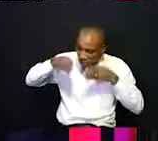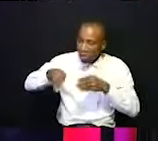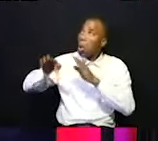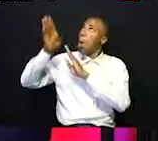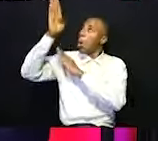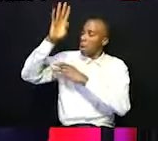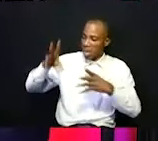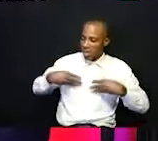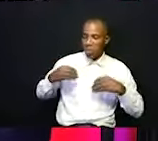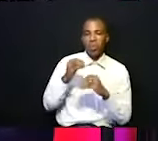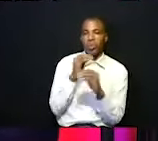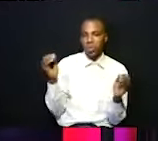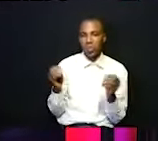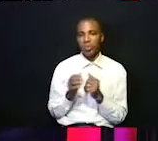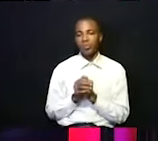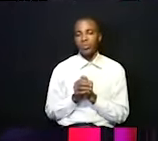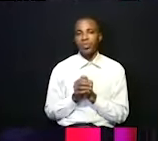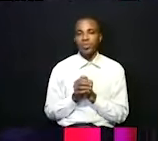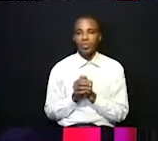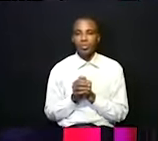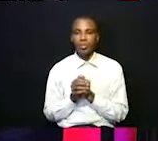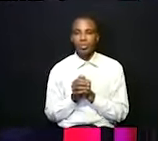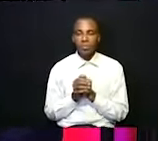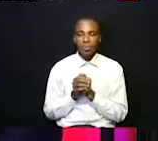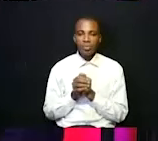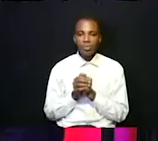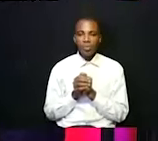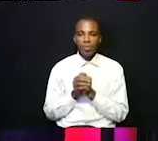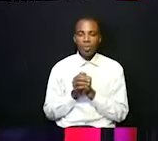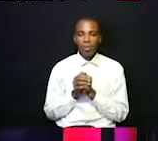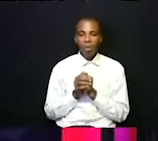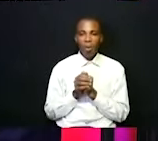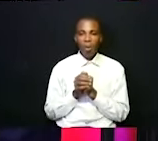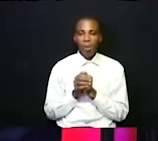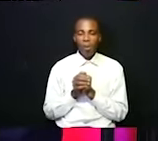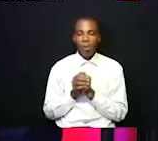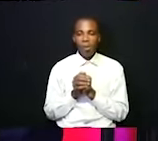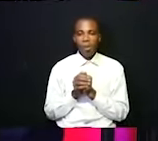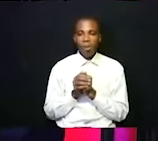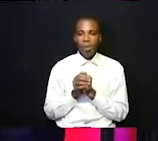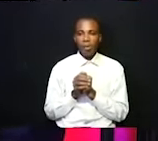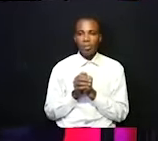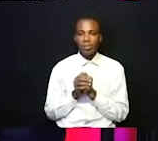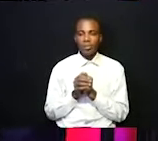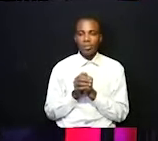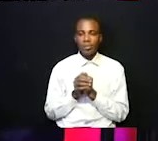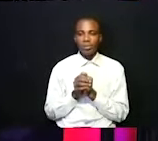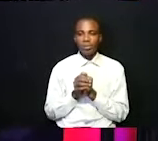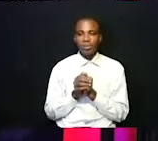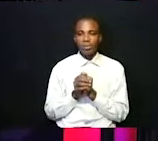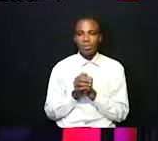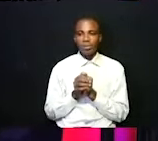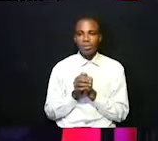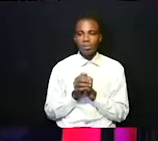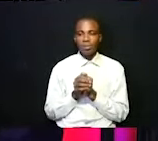from your hands. Mudi nusuo ani esuo egu onyankopon afori muchi aso na onye na dwen se obetie